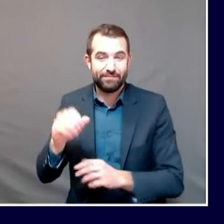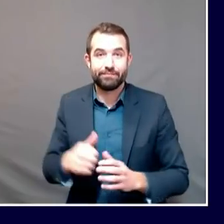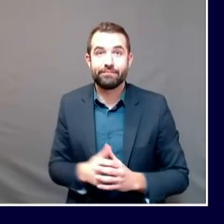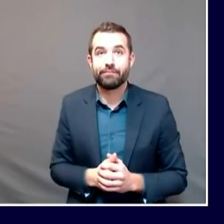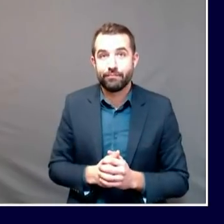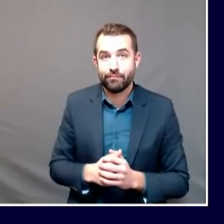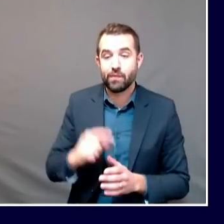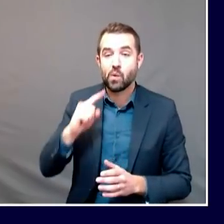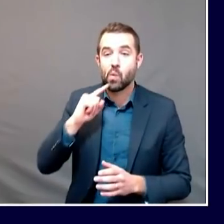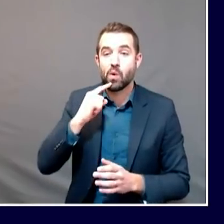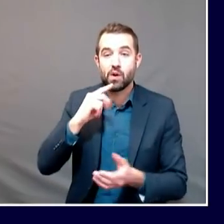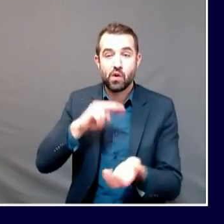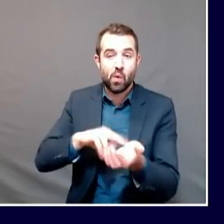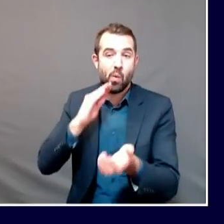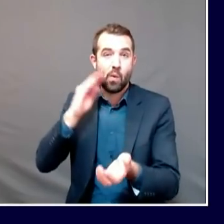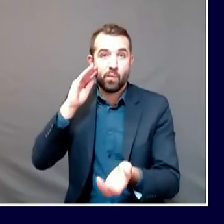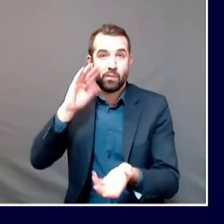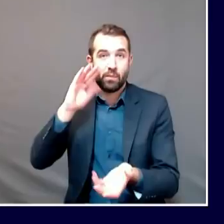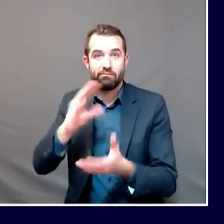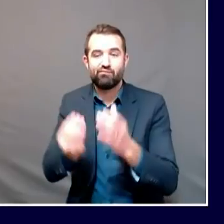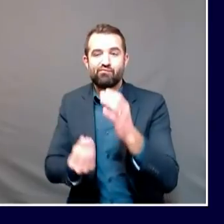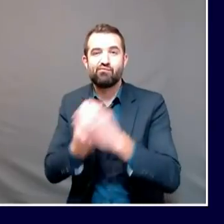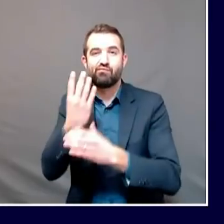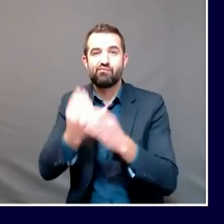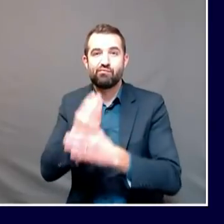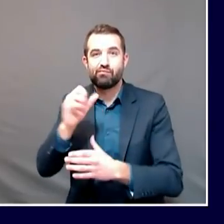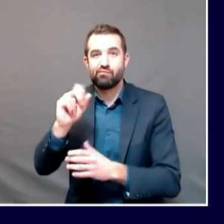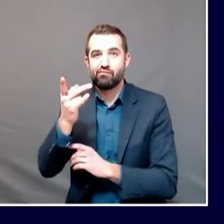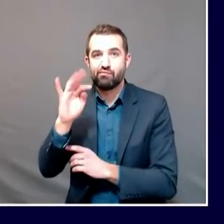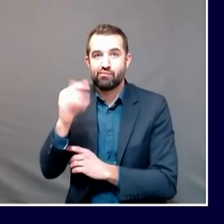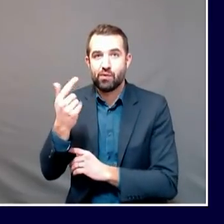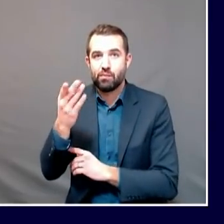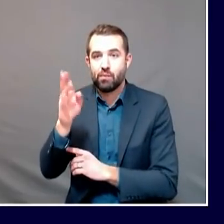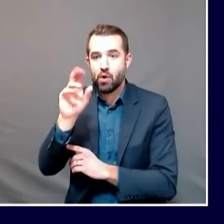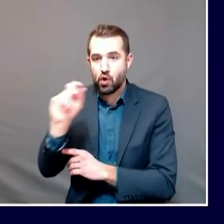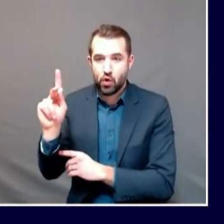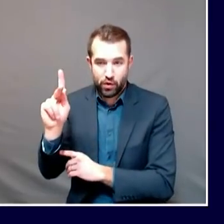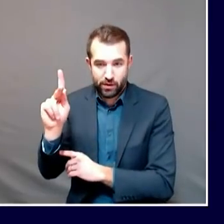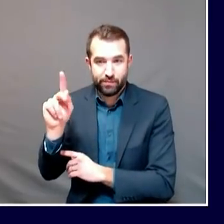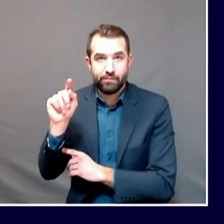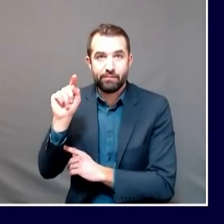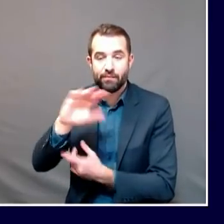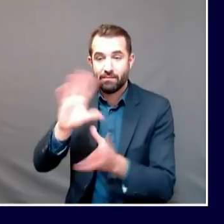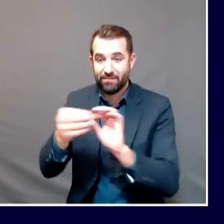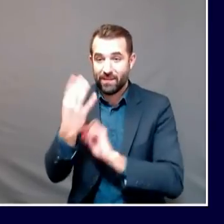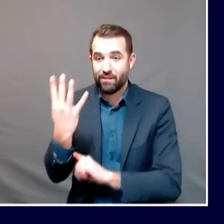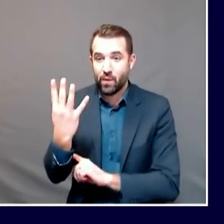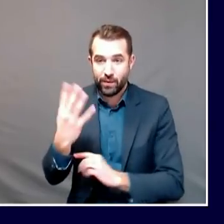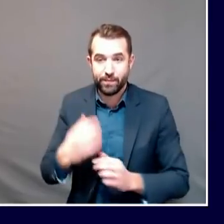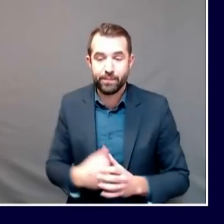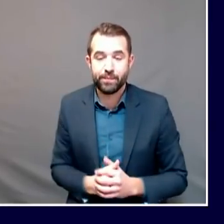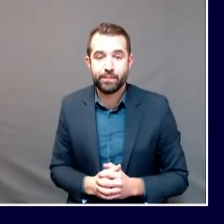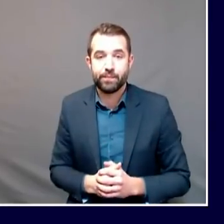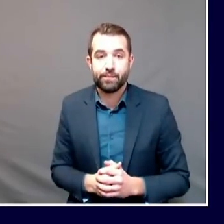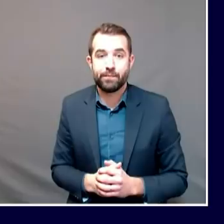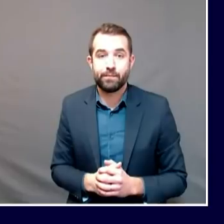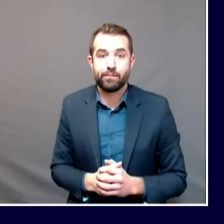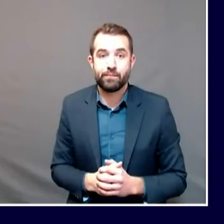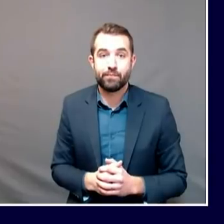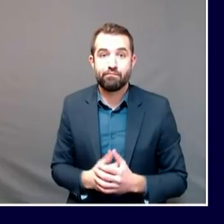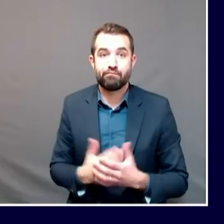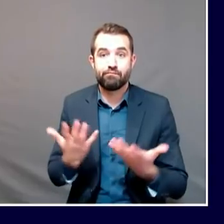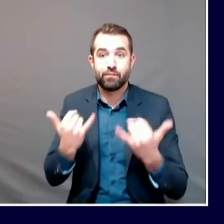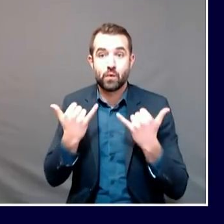to an update on where we stand with respect to testing across the state. Right now in Maine, for